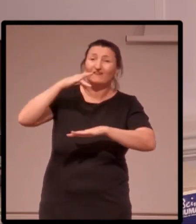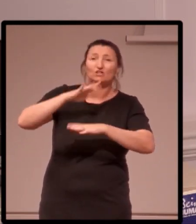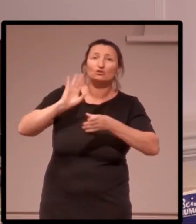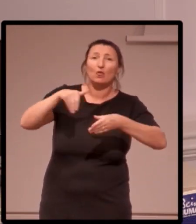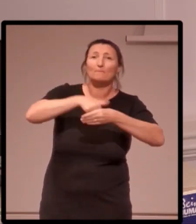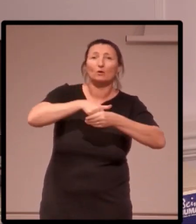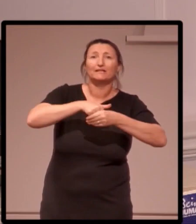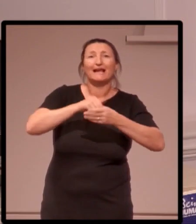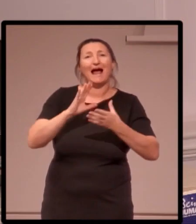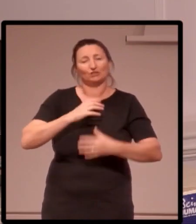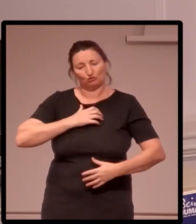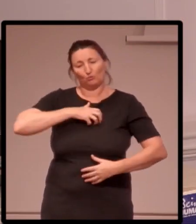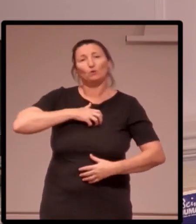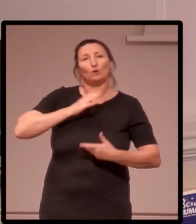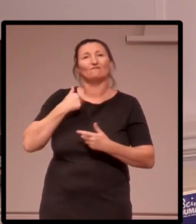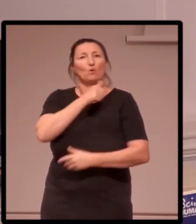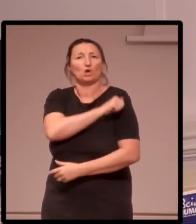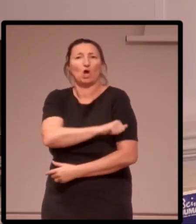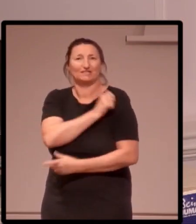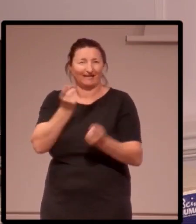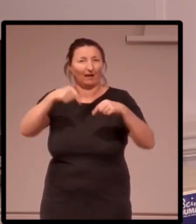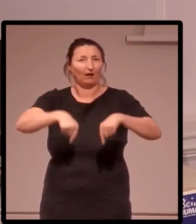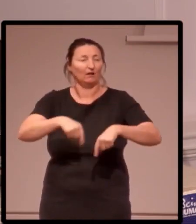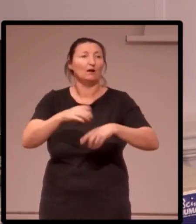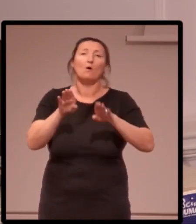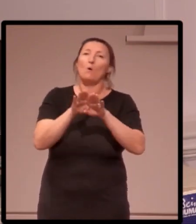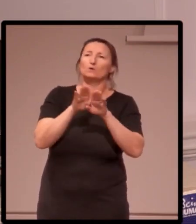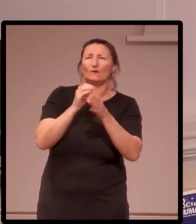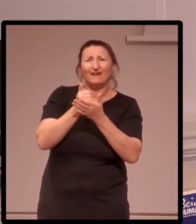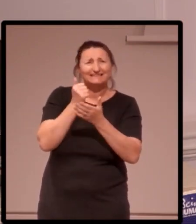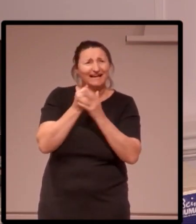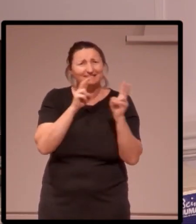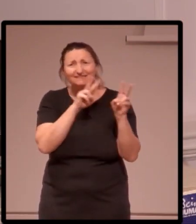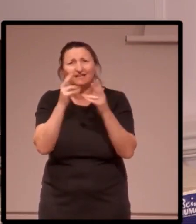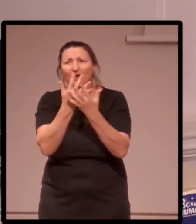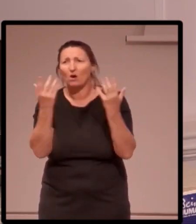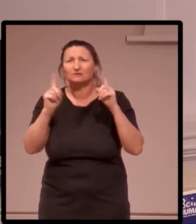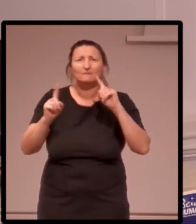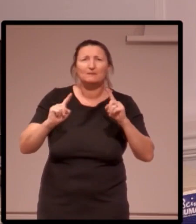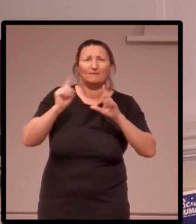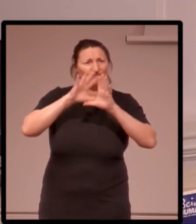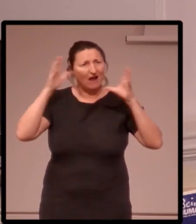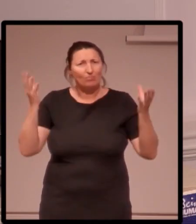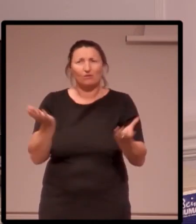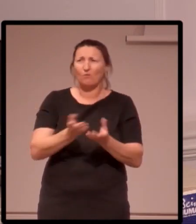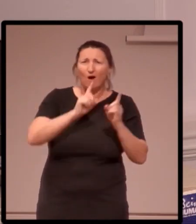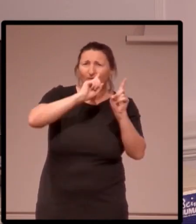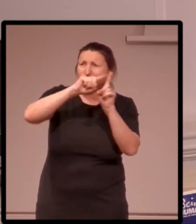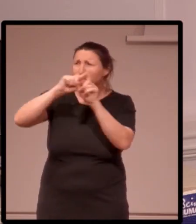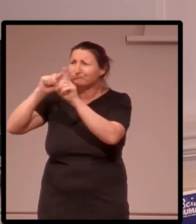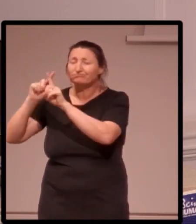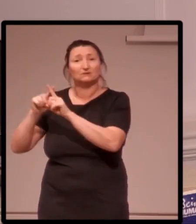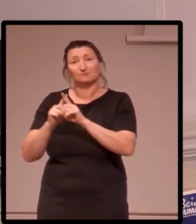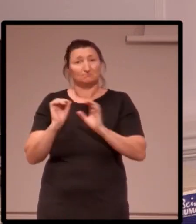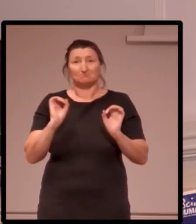and main trade union for nursing. But it's also great to see lots of people from around the world and people who